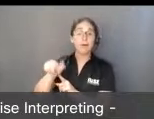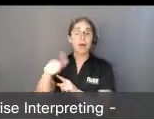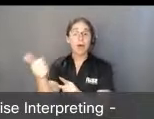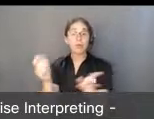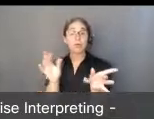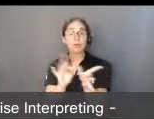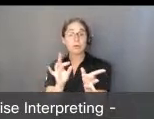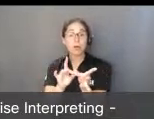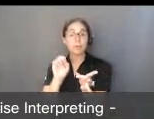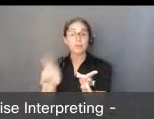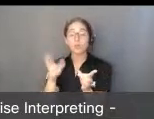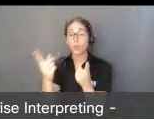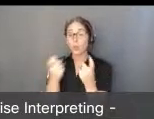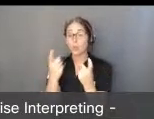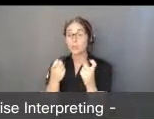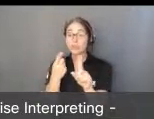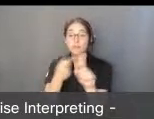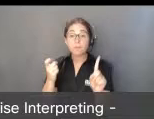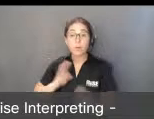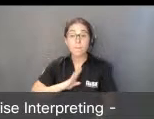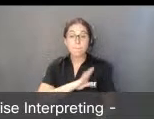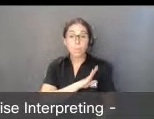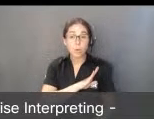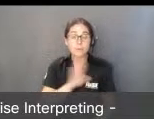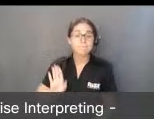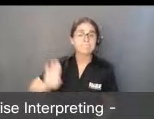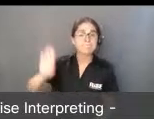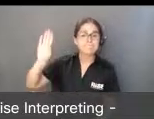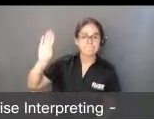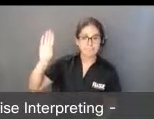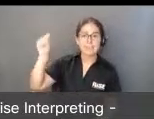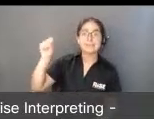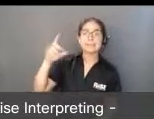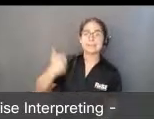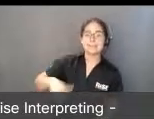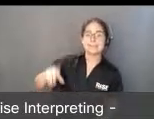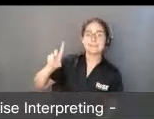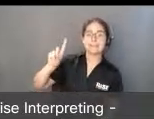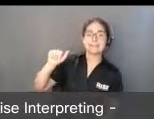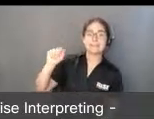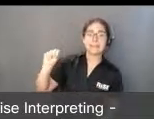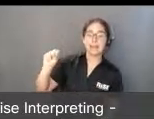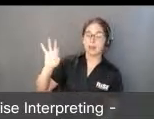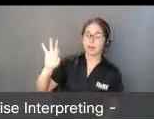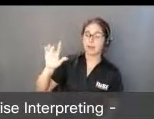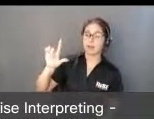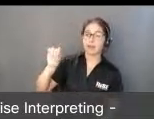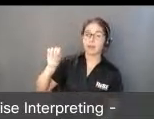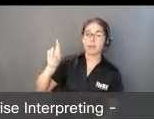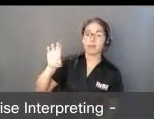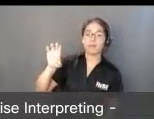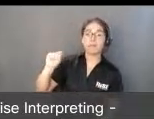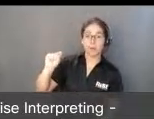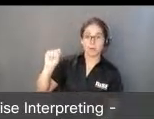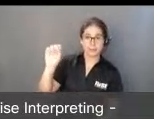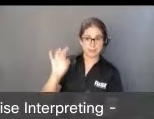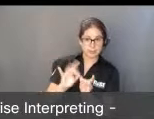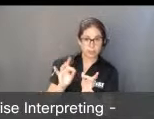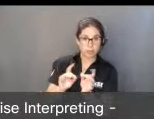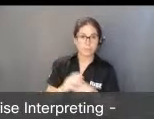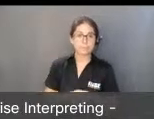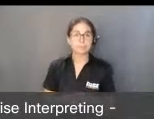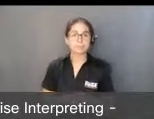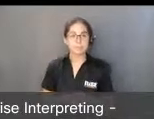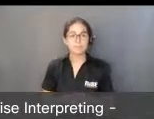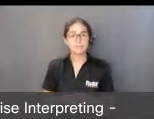comments? I do. This is Dan. Okay, Mr. Forrest. Thank you. And again, let me echo